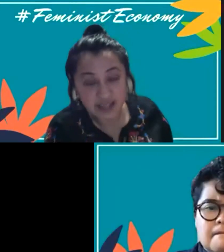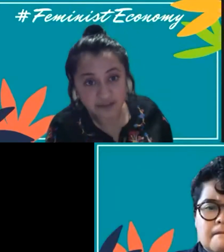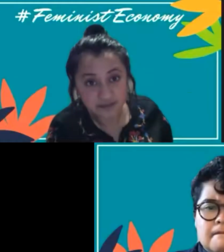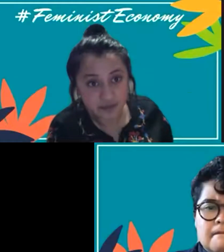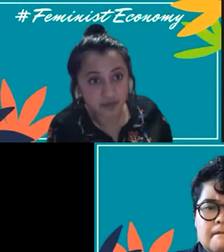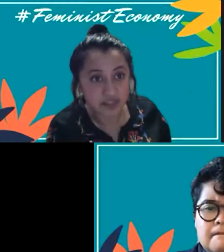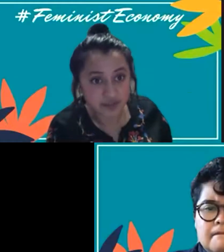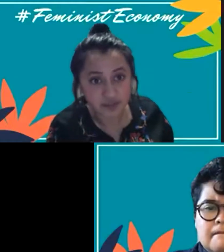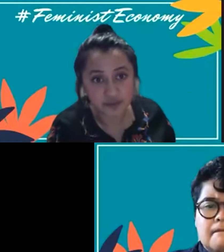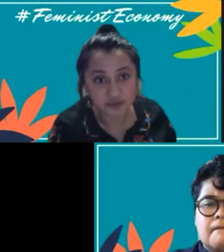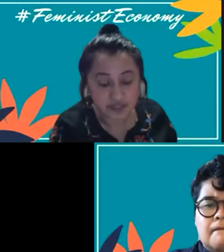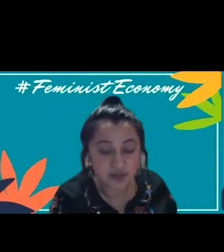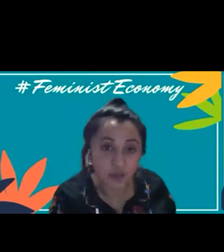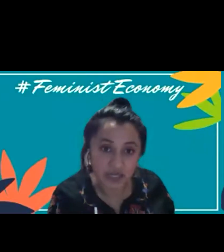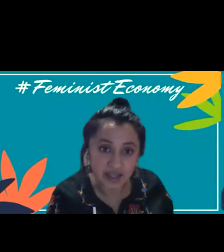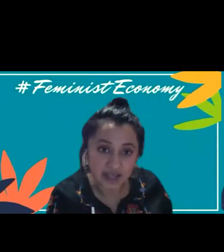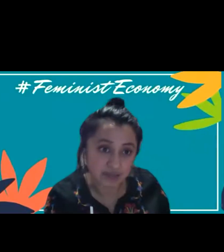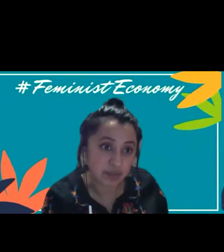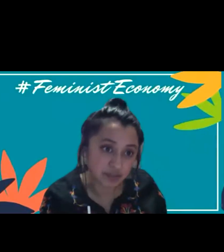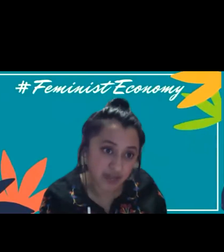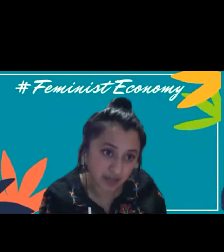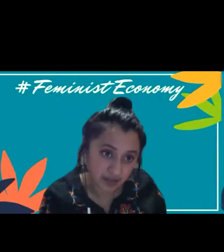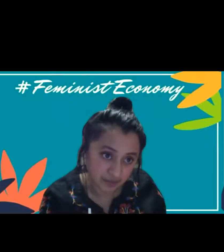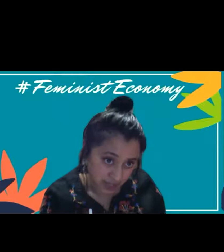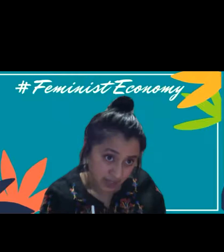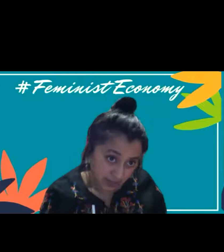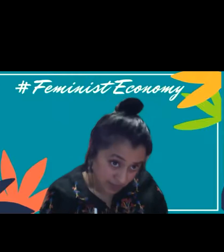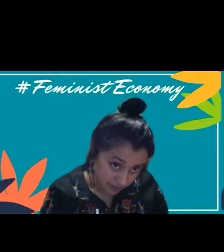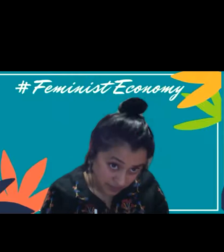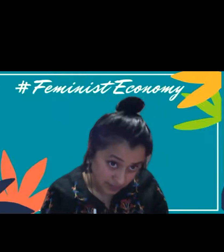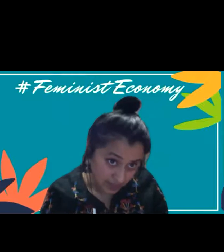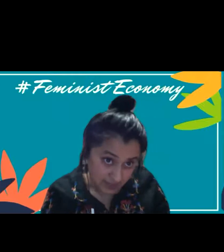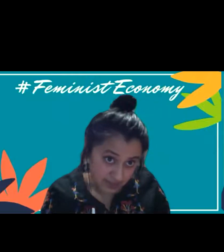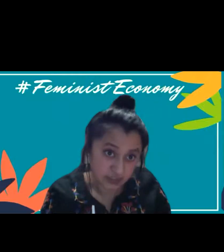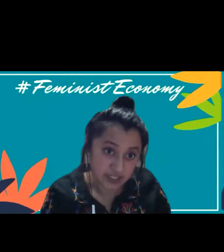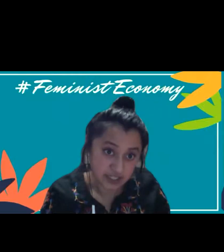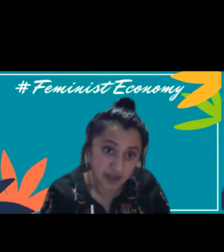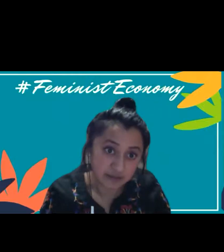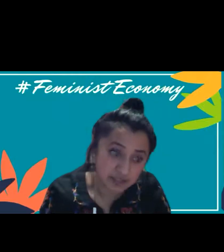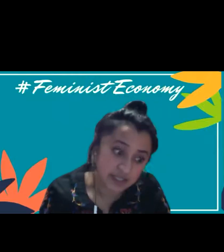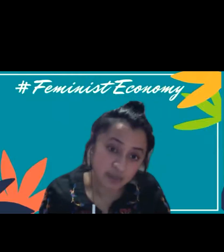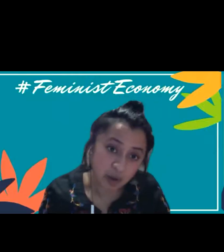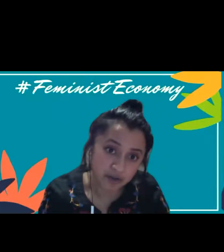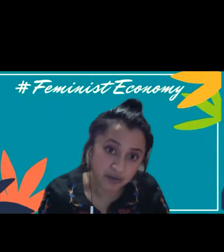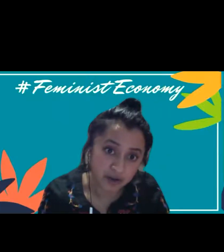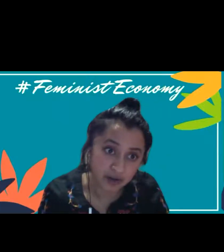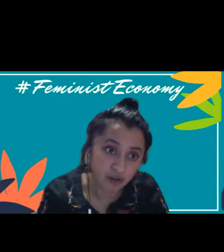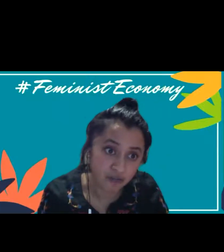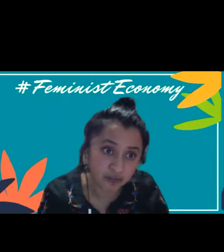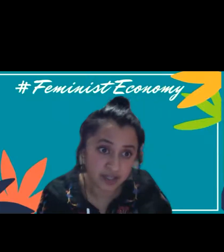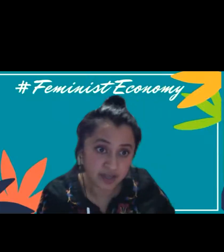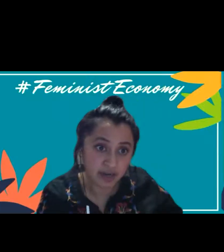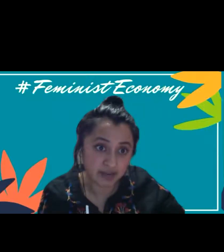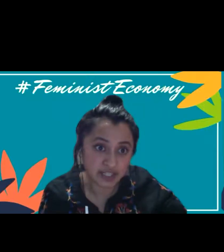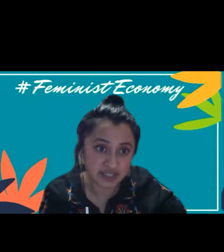the left, progressive social movements, the working class, and people of color. They have led anti-deportation efforts as part of their